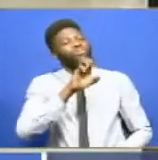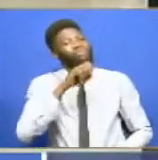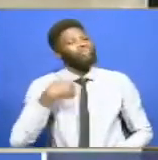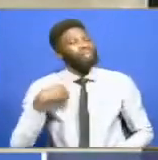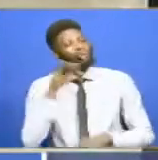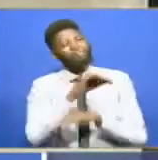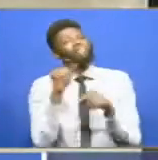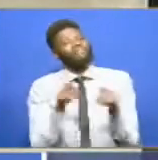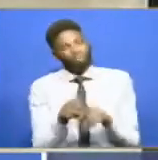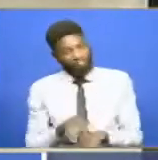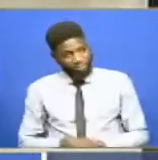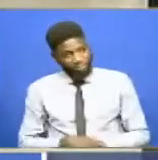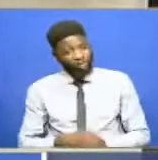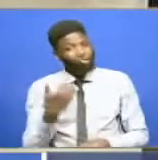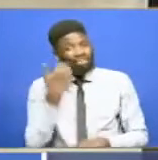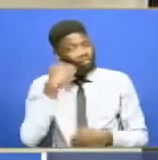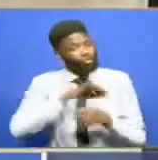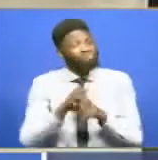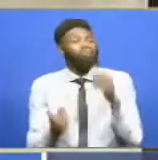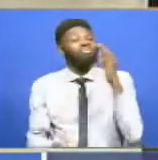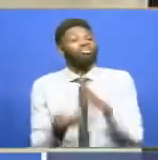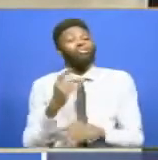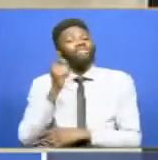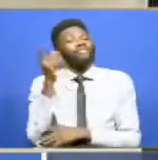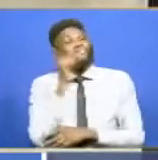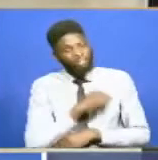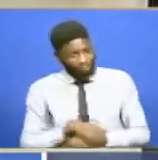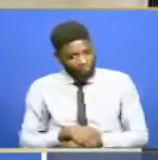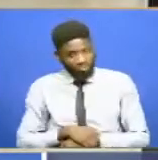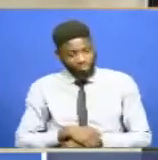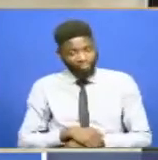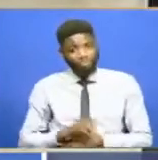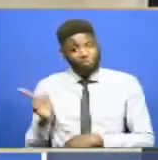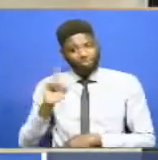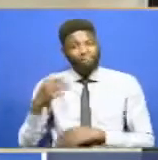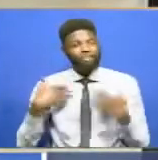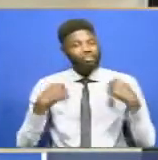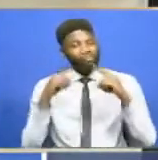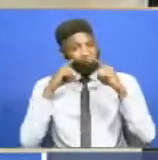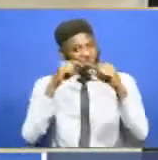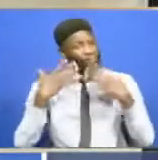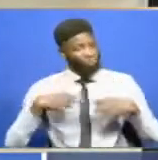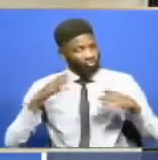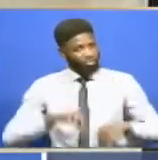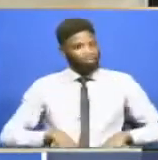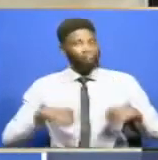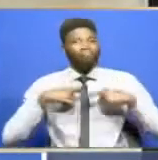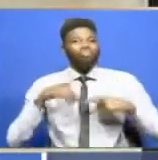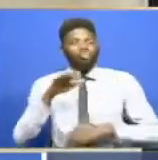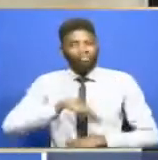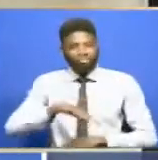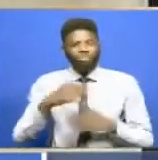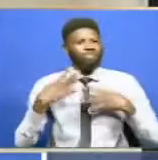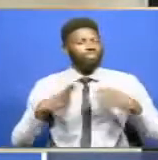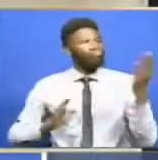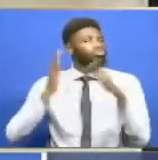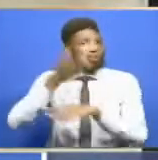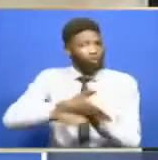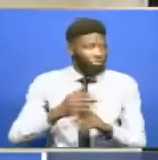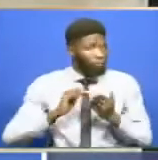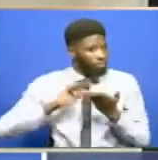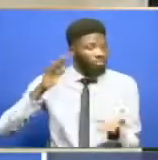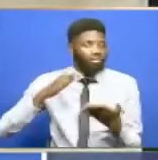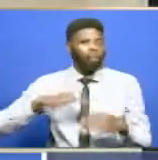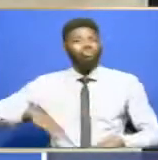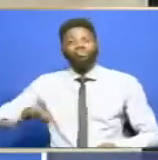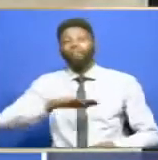question. COVID-19 is here in Kenya, and reports from the ministry are coming out that people living in densely populated areas, especially in informal